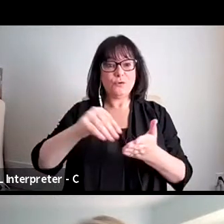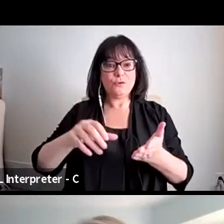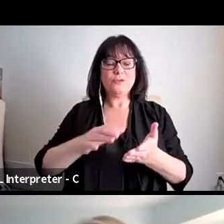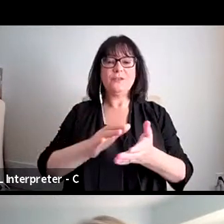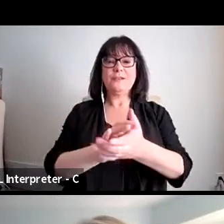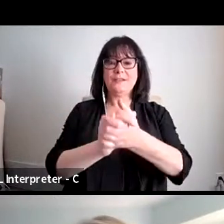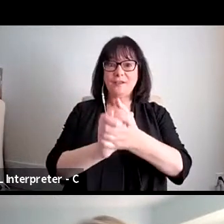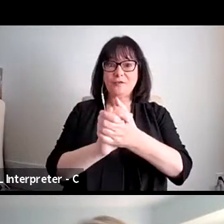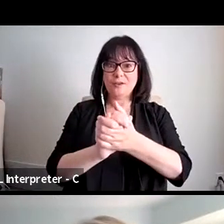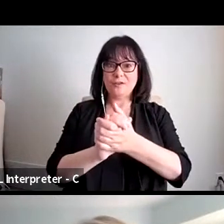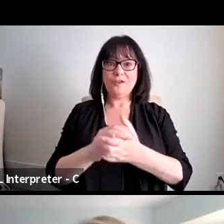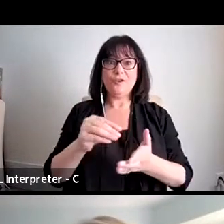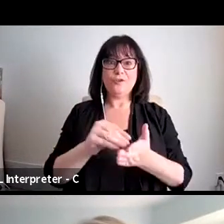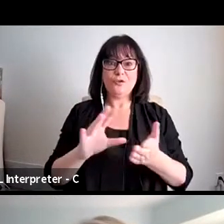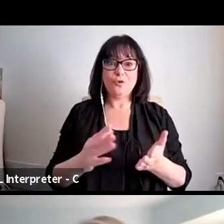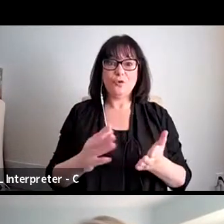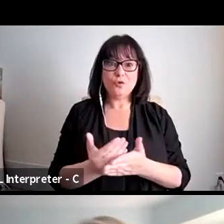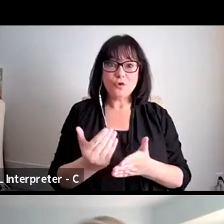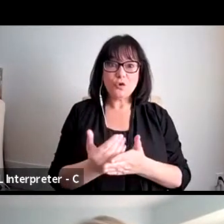parents.